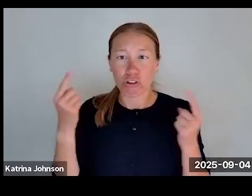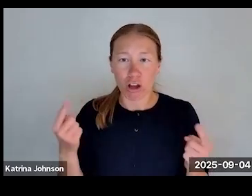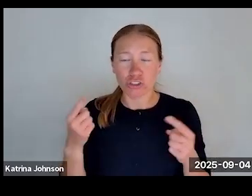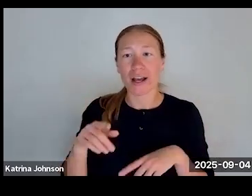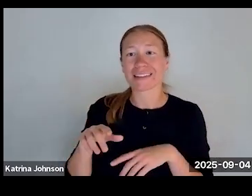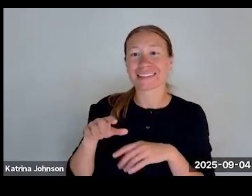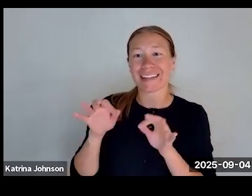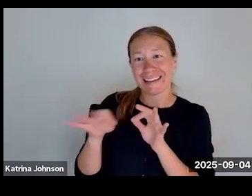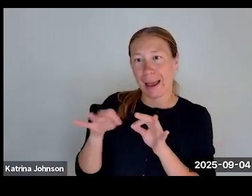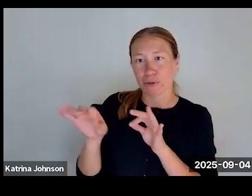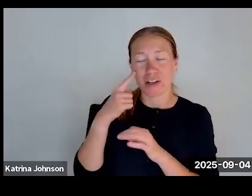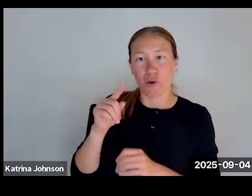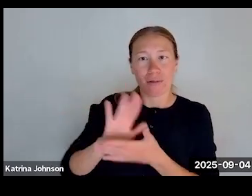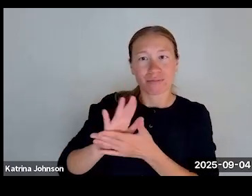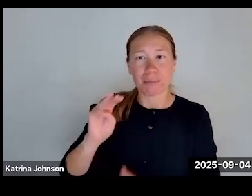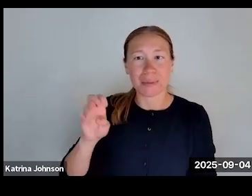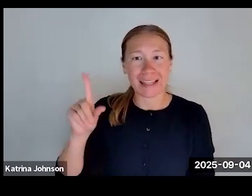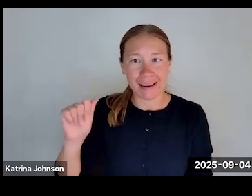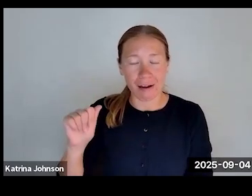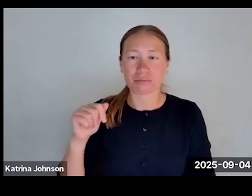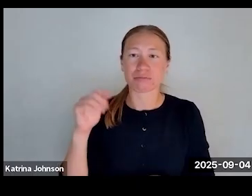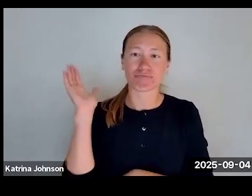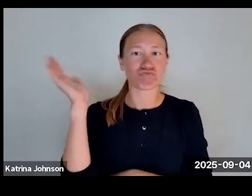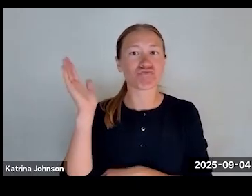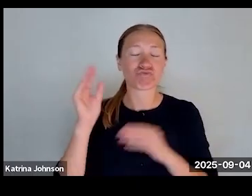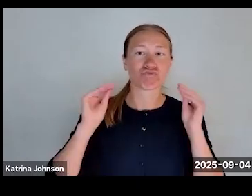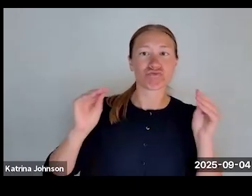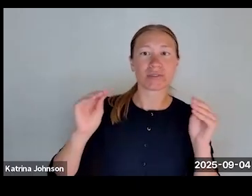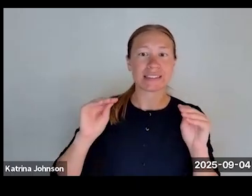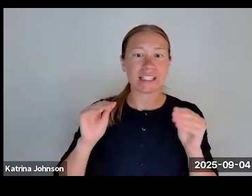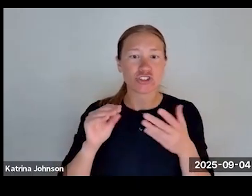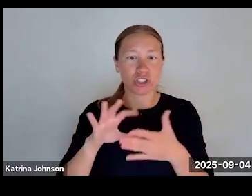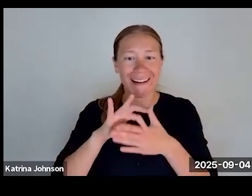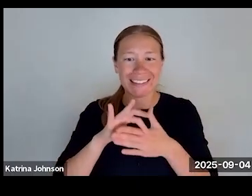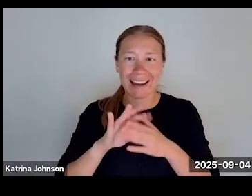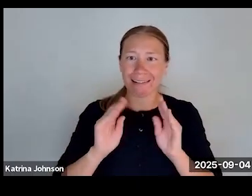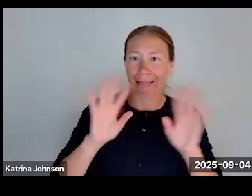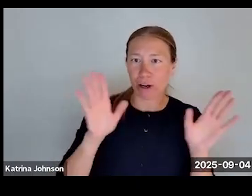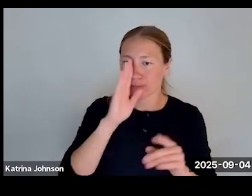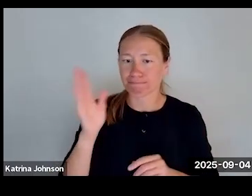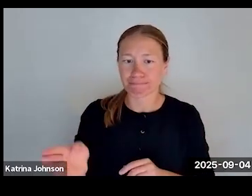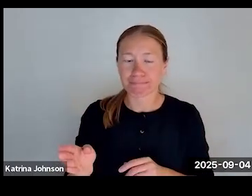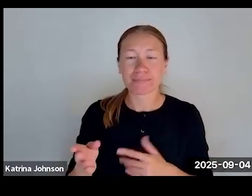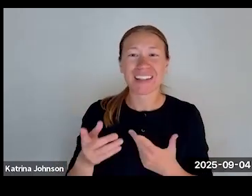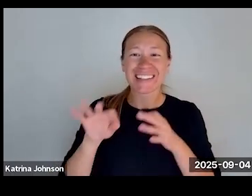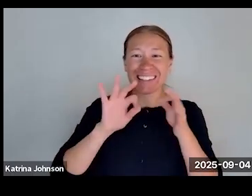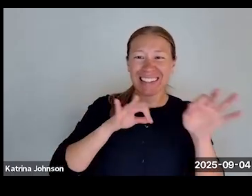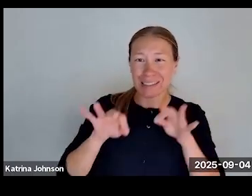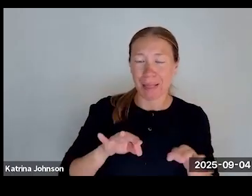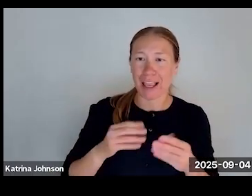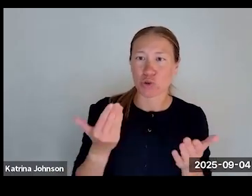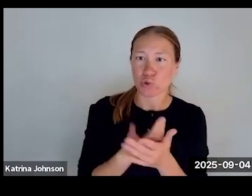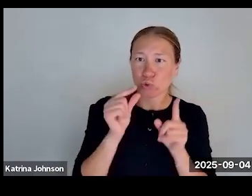media. Present content simply and clearly. Define new terms and point students to campus